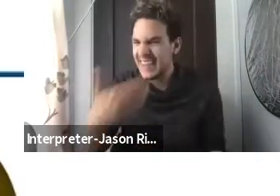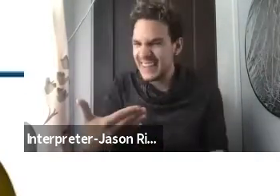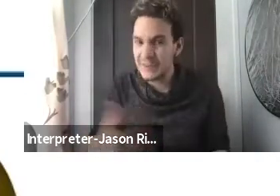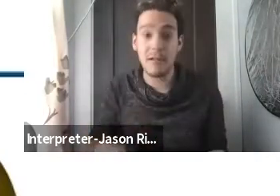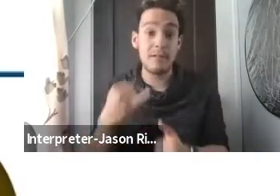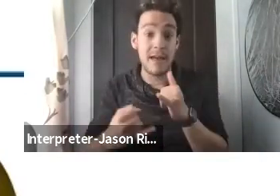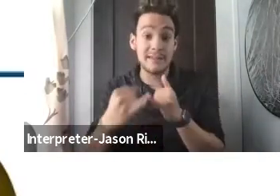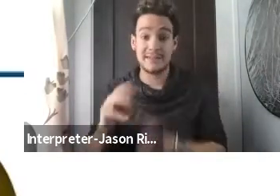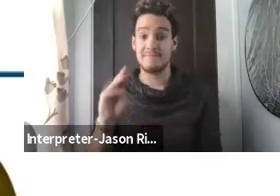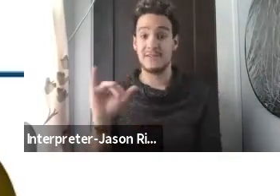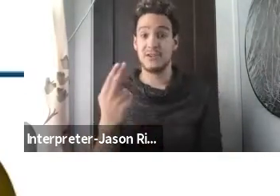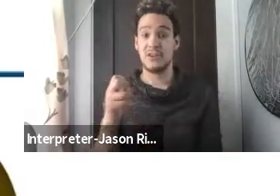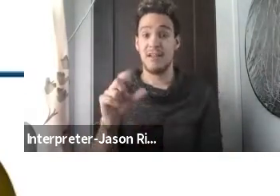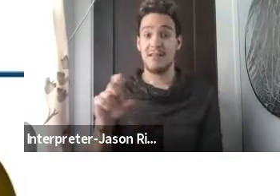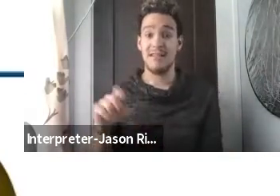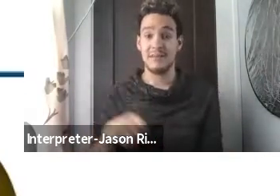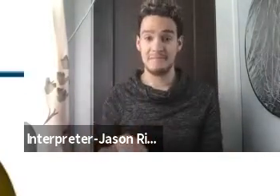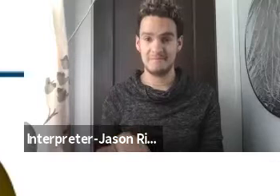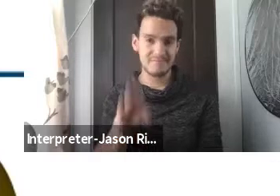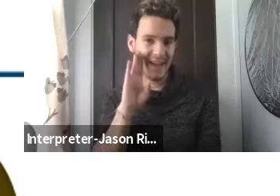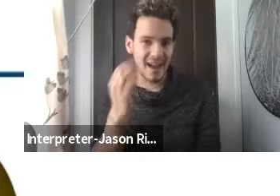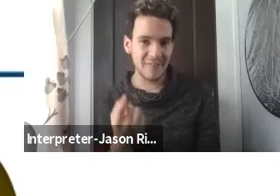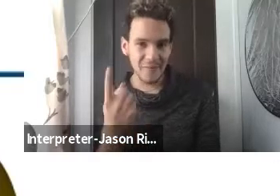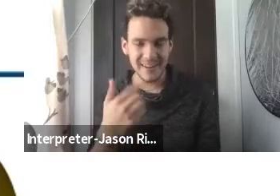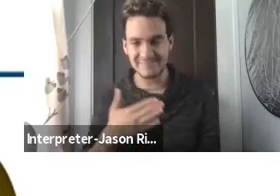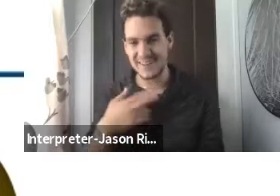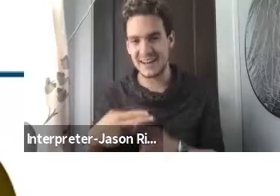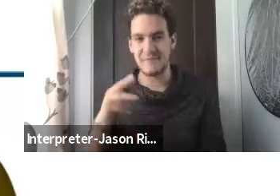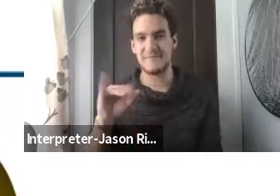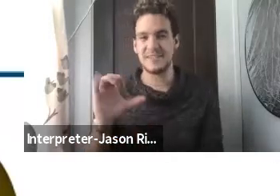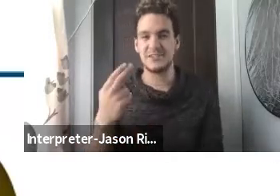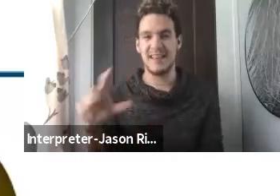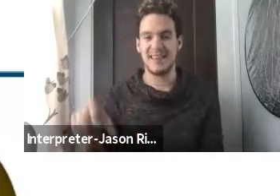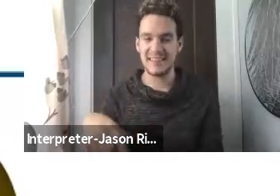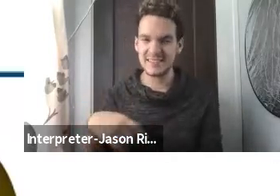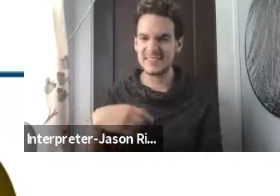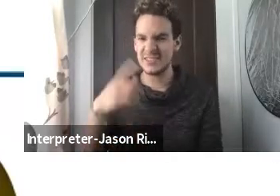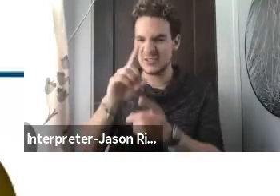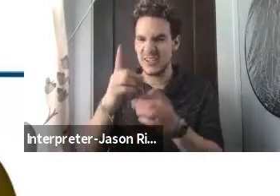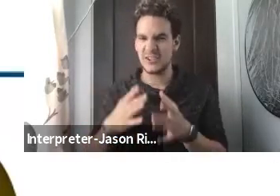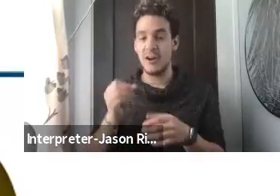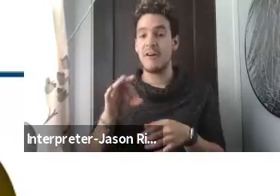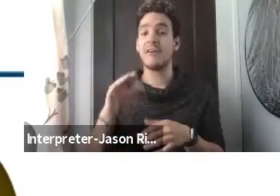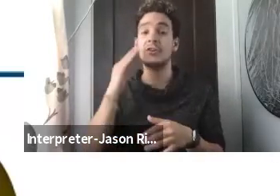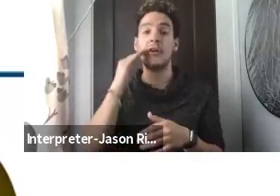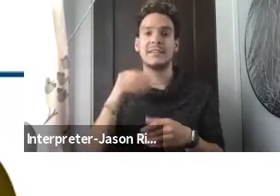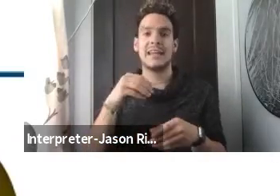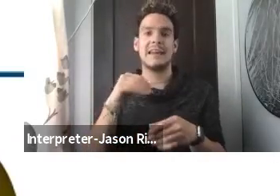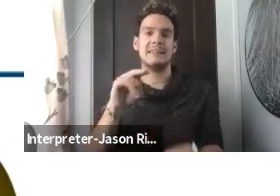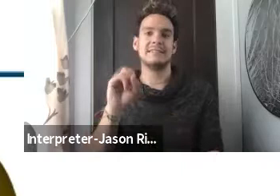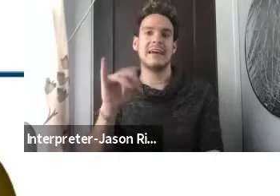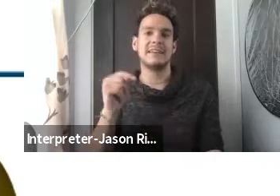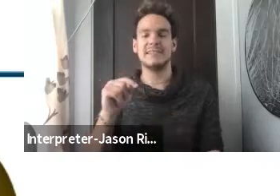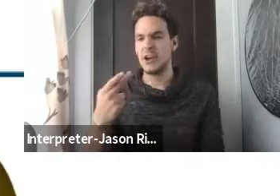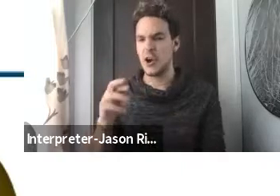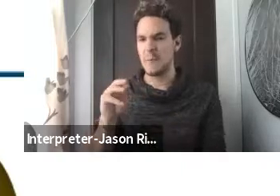Finally, Michelle. Hi, everyone. Michelle Osman. I'm the Director of Knowledge and Insight at Herman Miller. I spend a lot